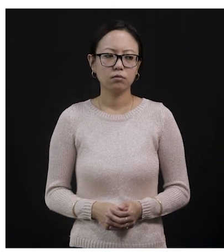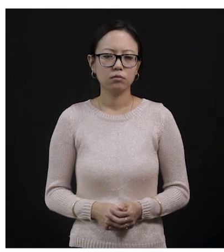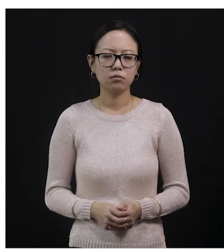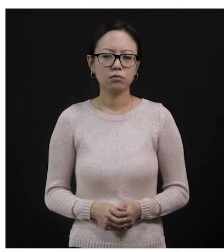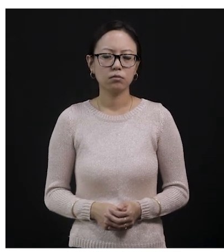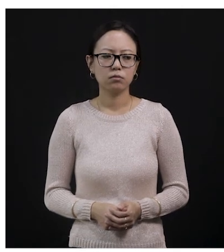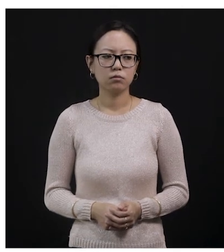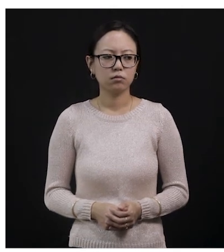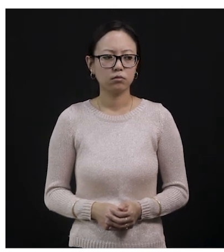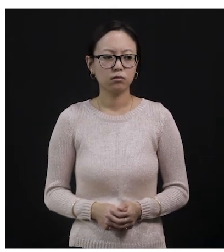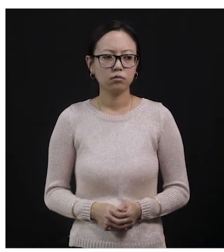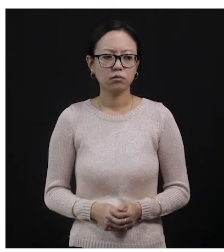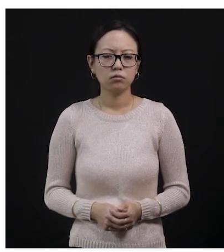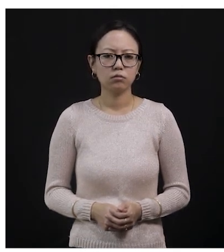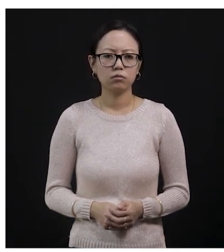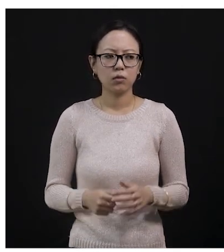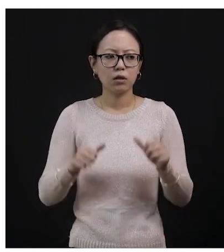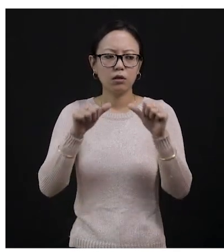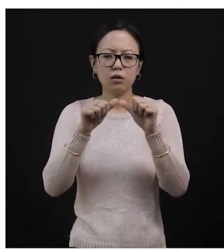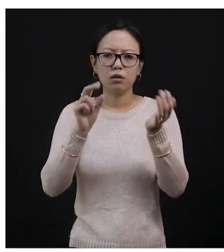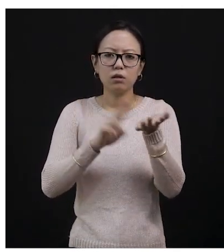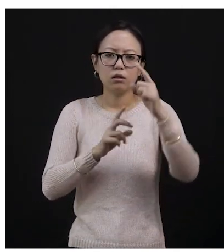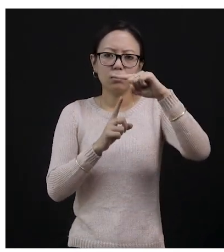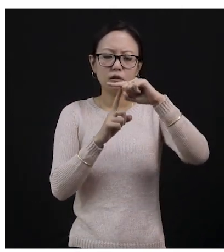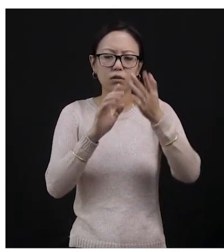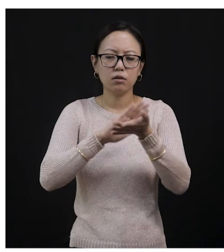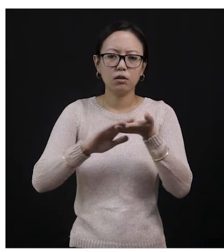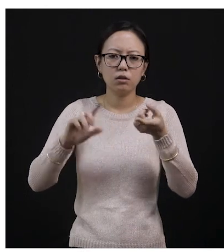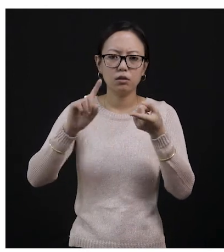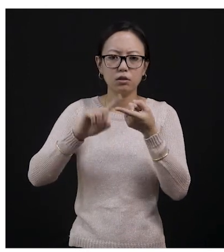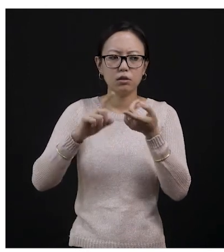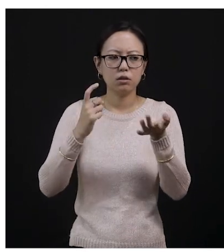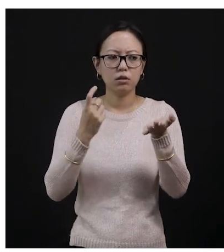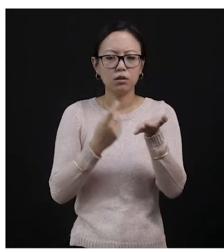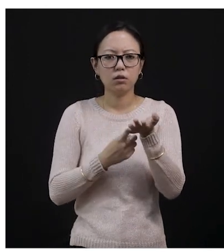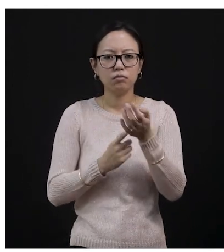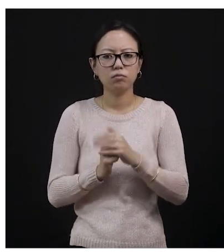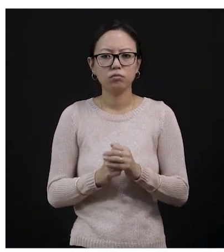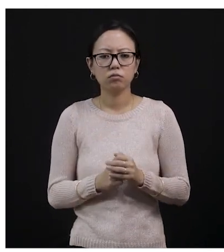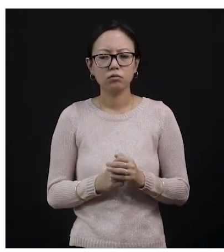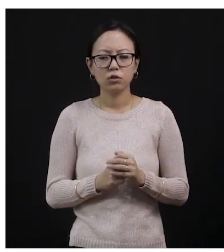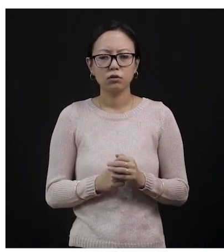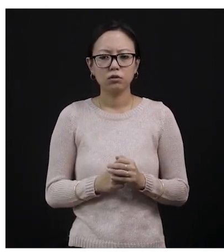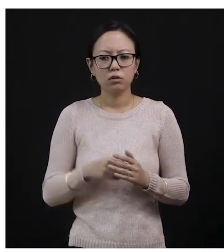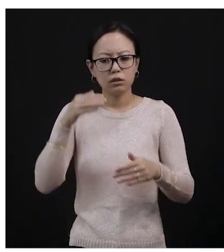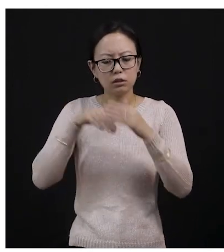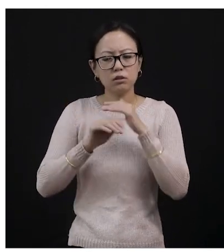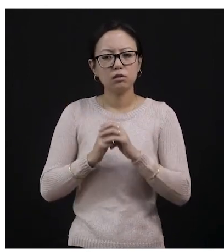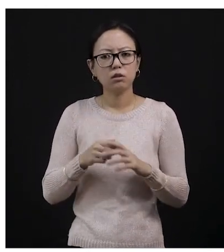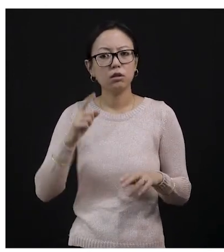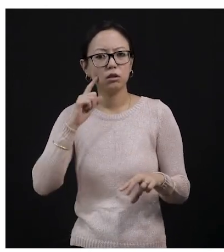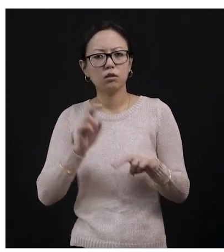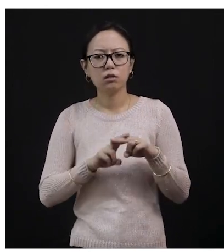anther, I haven't labeled here, but I will tell you, in the anther, usually when you touch a flower, there's a powdery